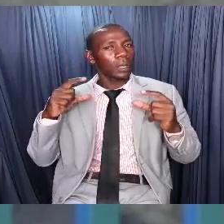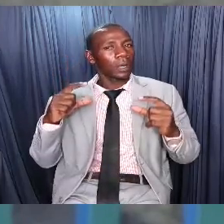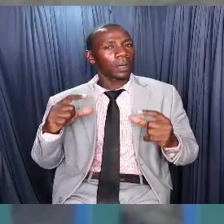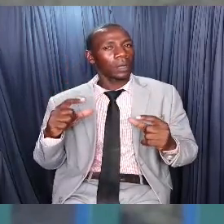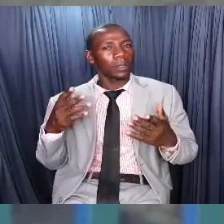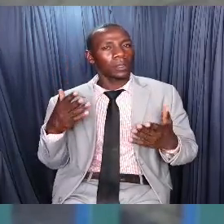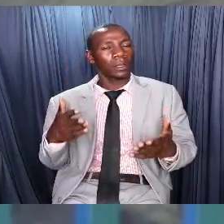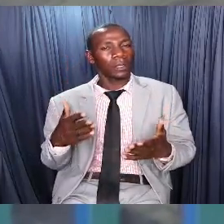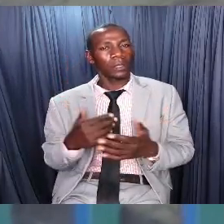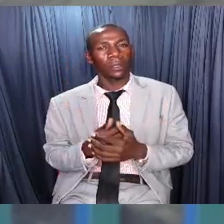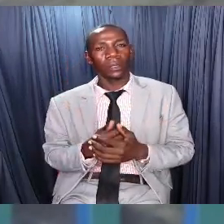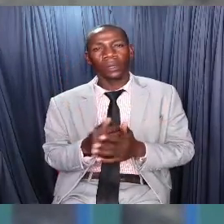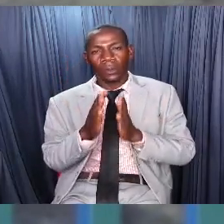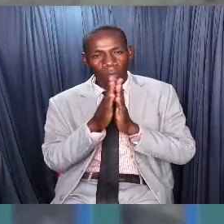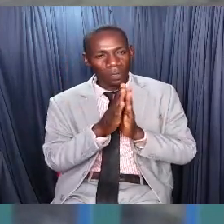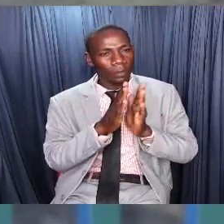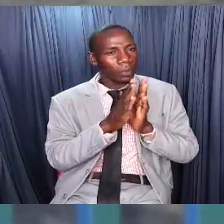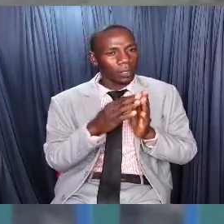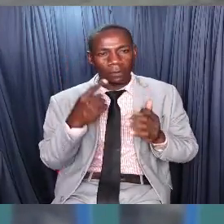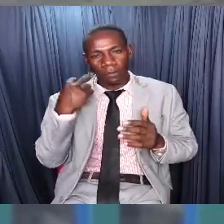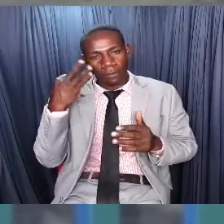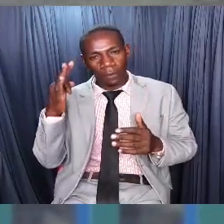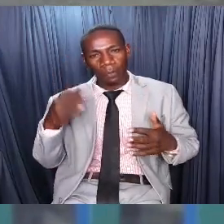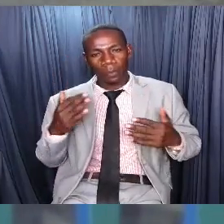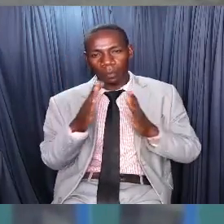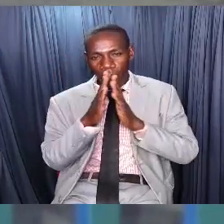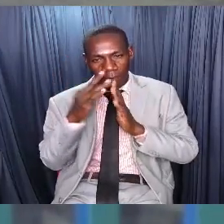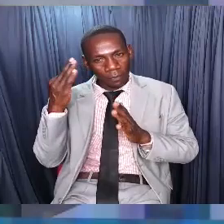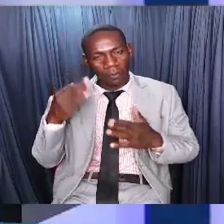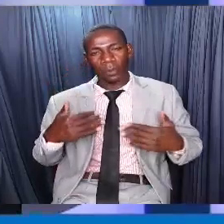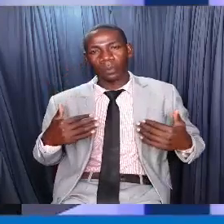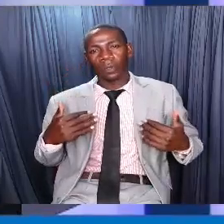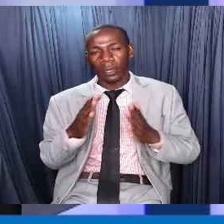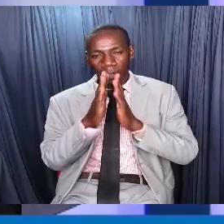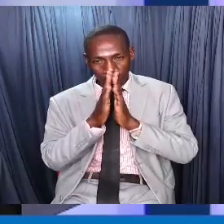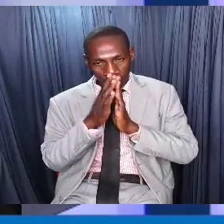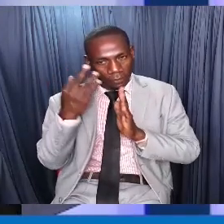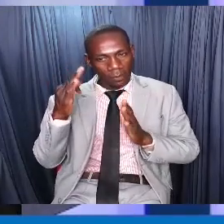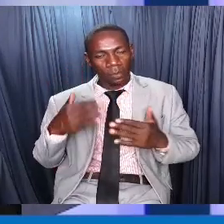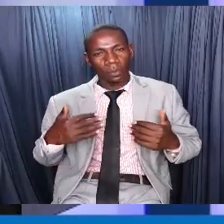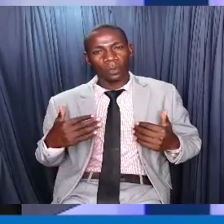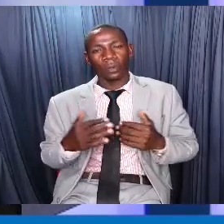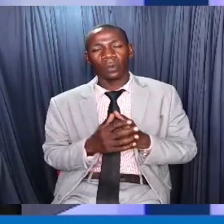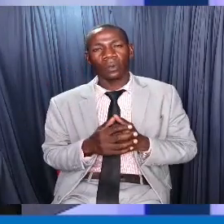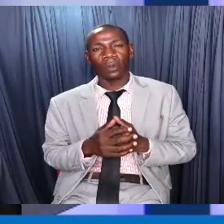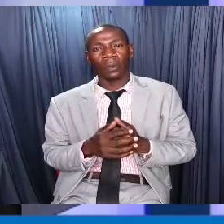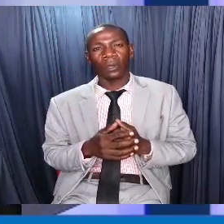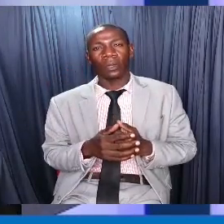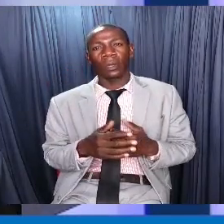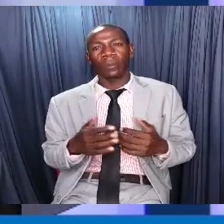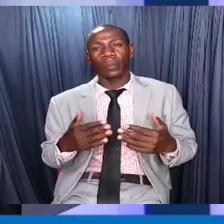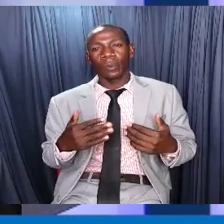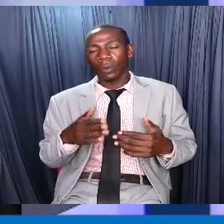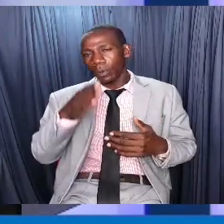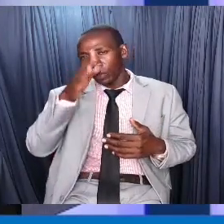you know that you are doing something so big. Praying for people. Ya kuombea watu. And praying for people. Ya kuombea watu. Praying for people. Na watu wana, Mungu